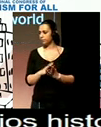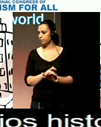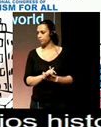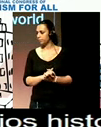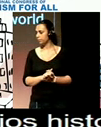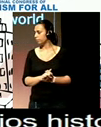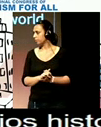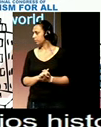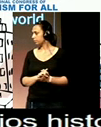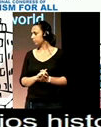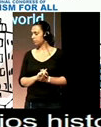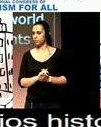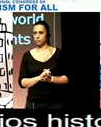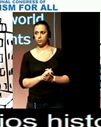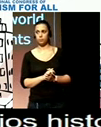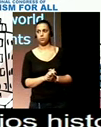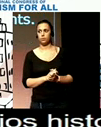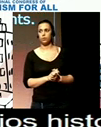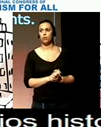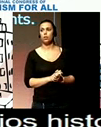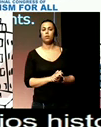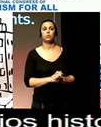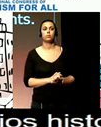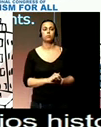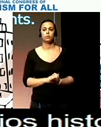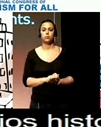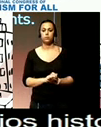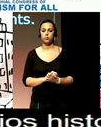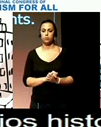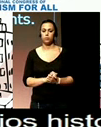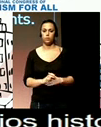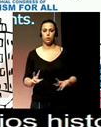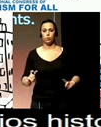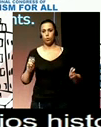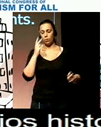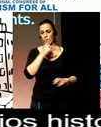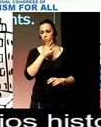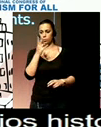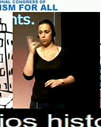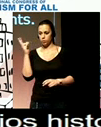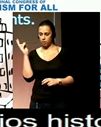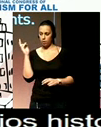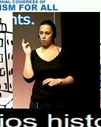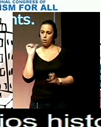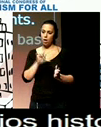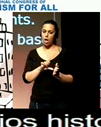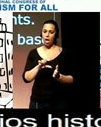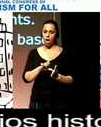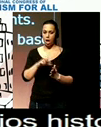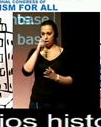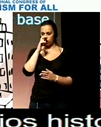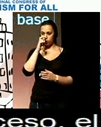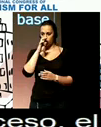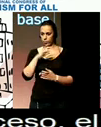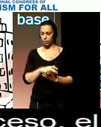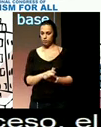the new Acropolis Museum, which is a centerpiece for tourists and citizens, and